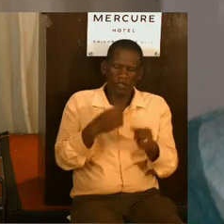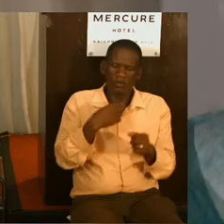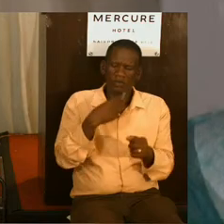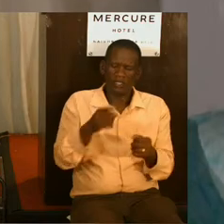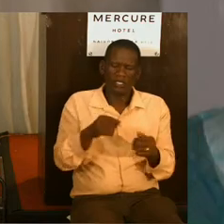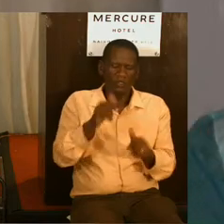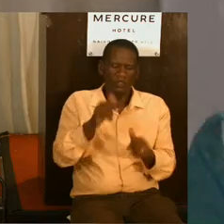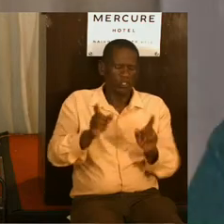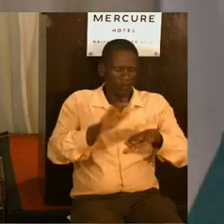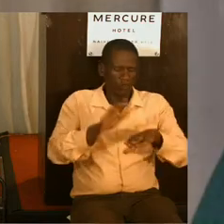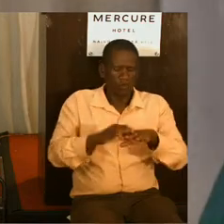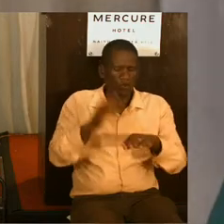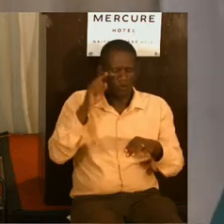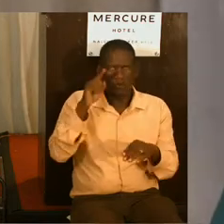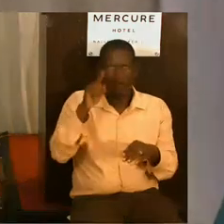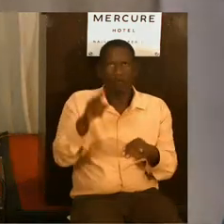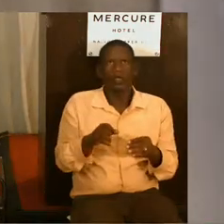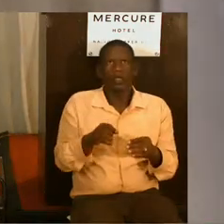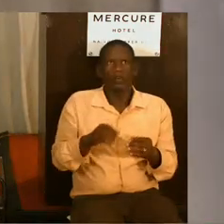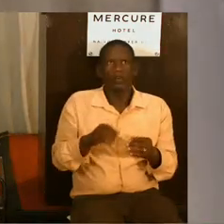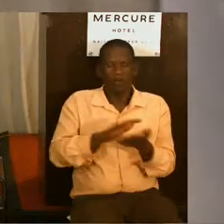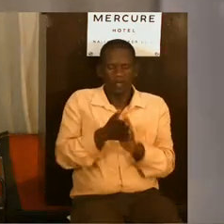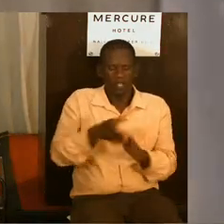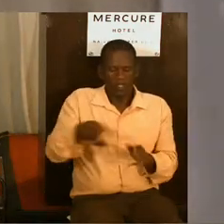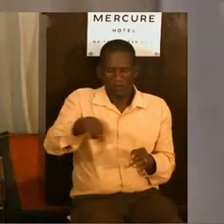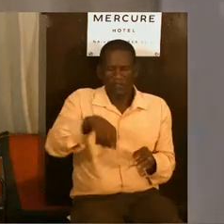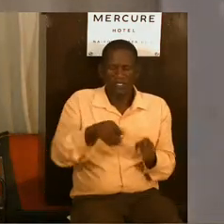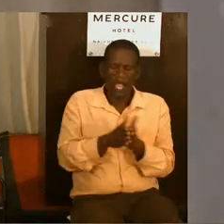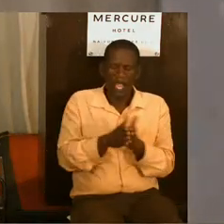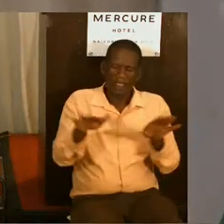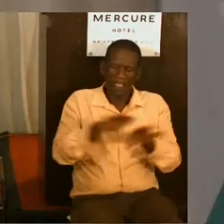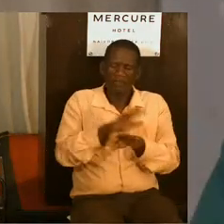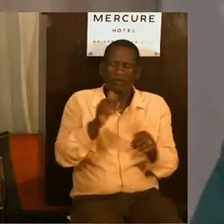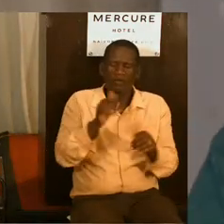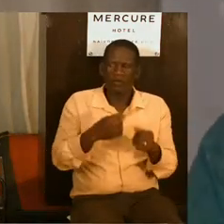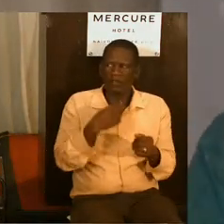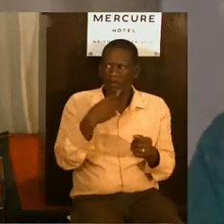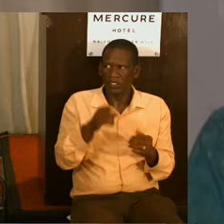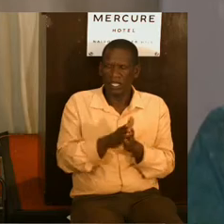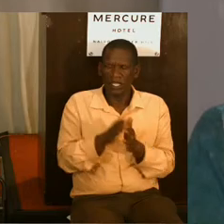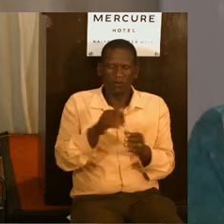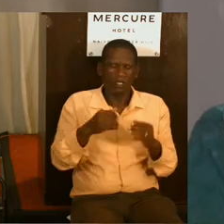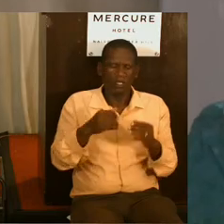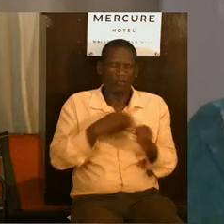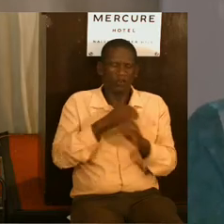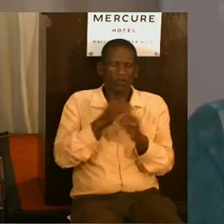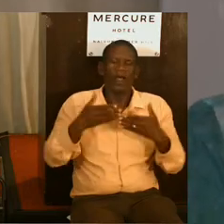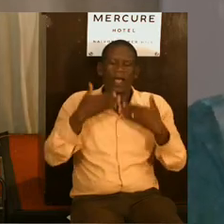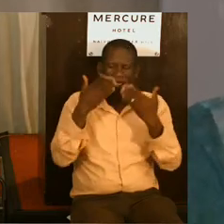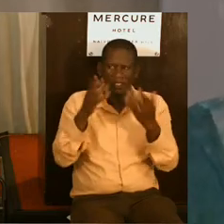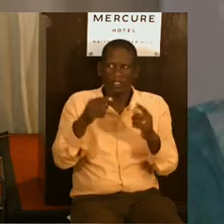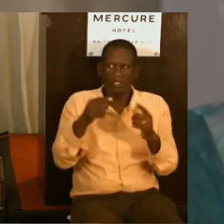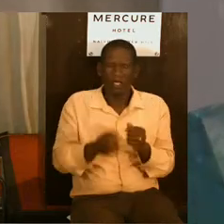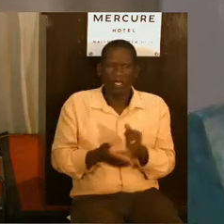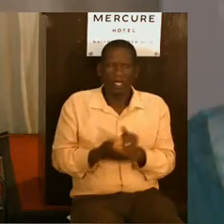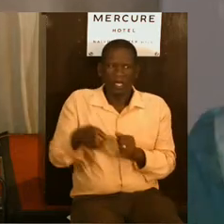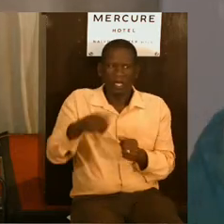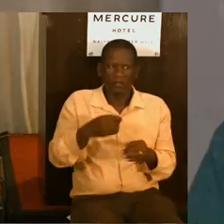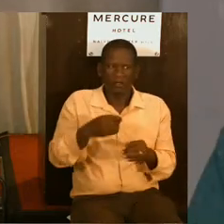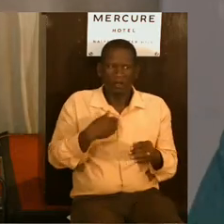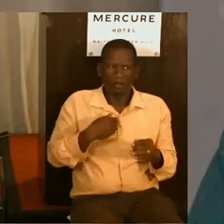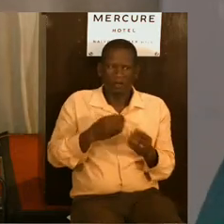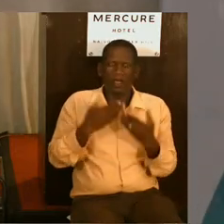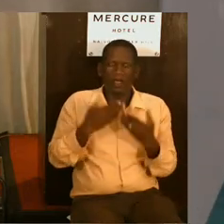said that is not pleasing to you you may forgive us and everything that we have said and we do not have an answer to help us to get